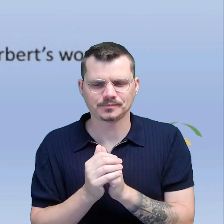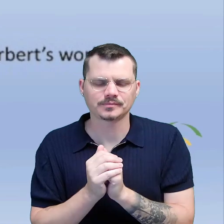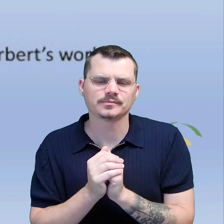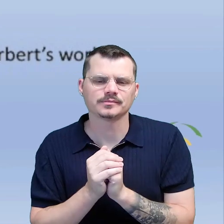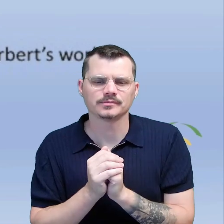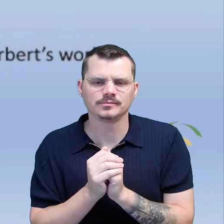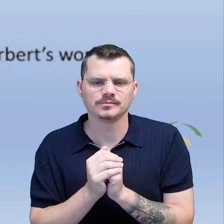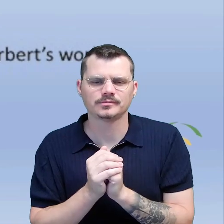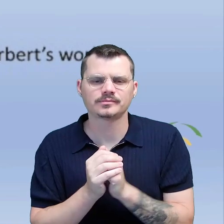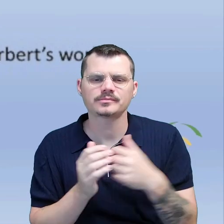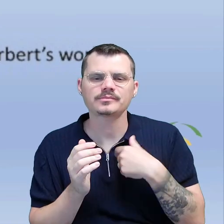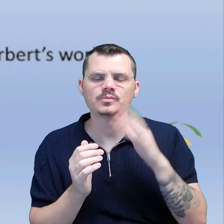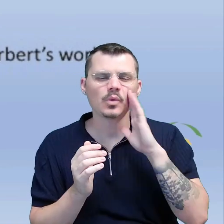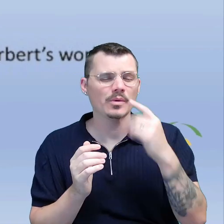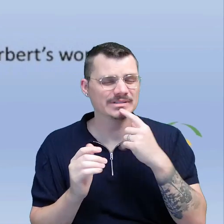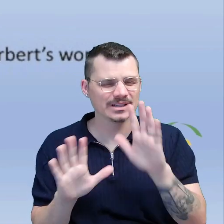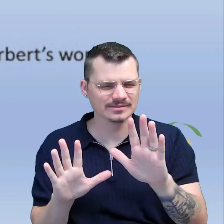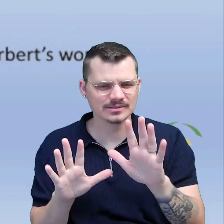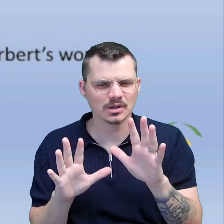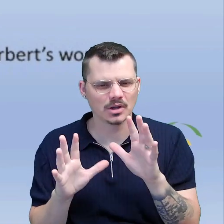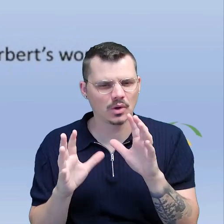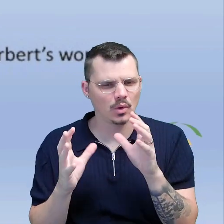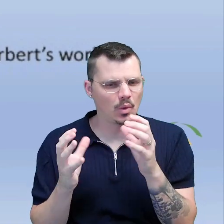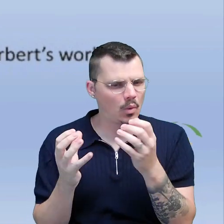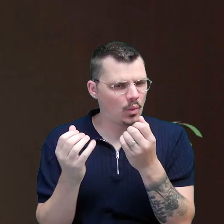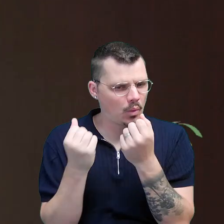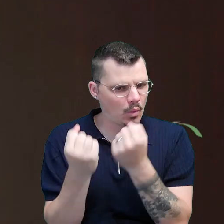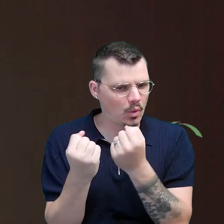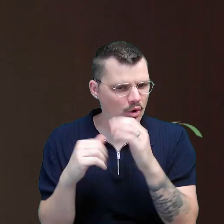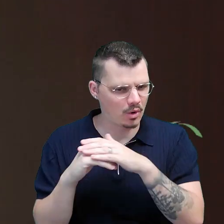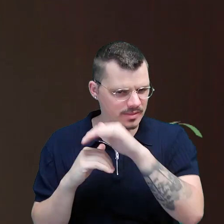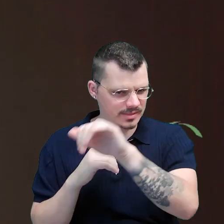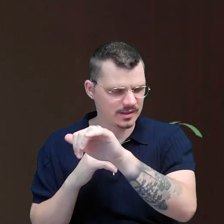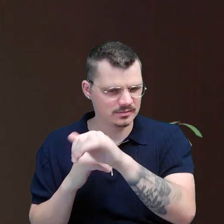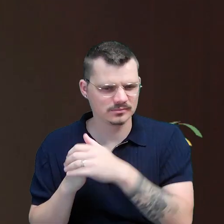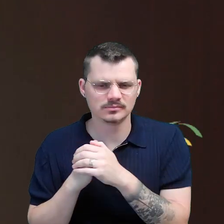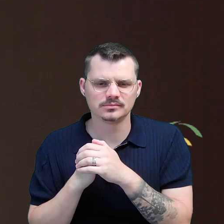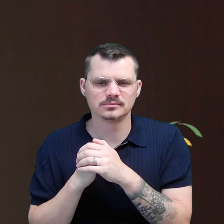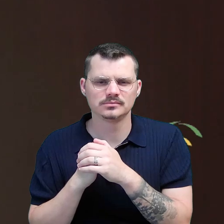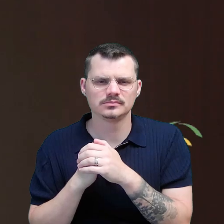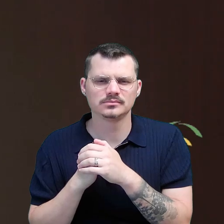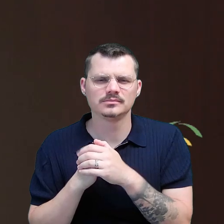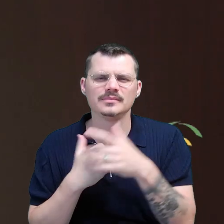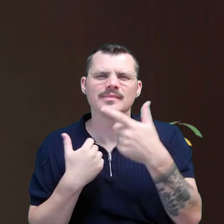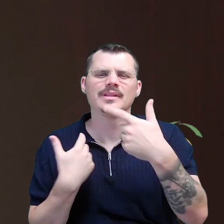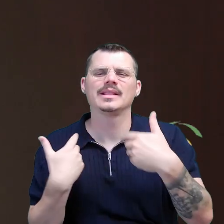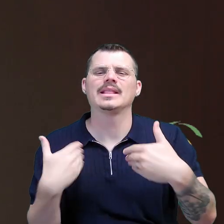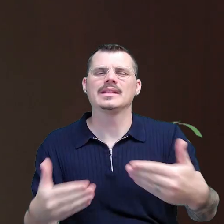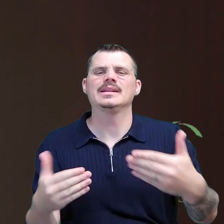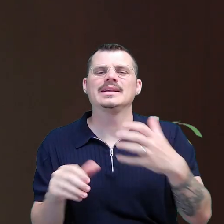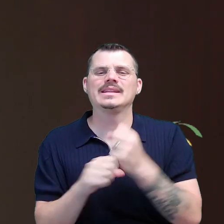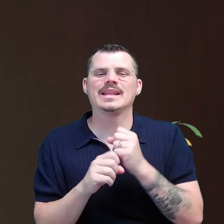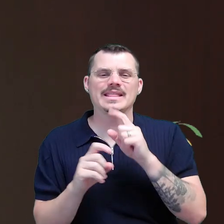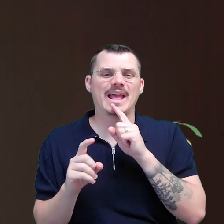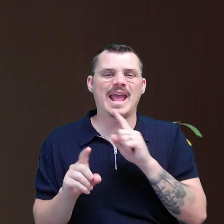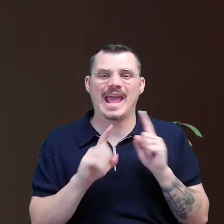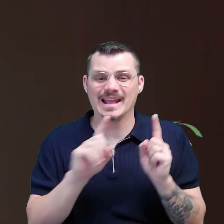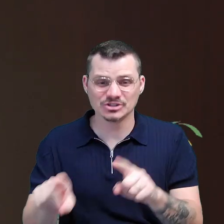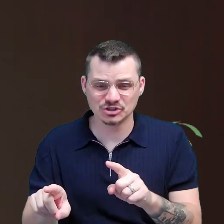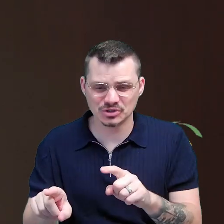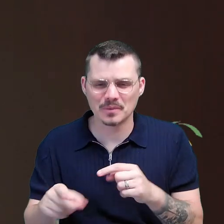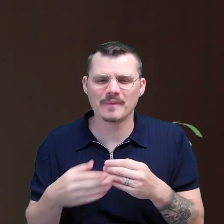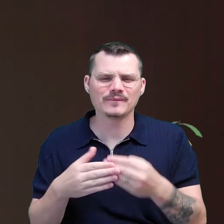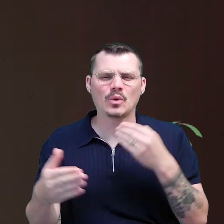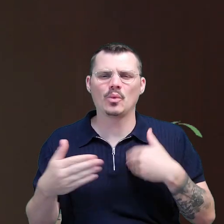would say, let's hold off on that. Let's get the answer rather than